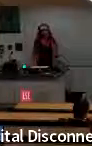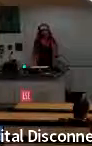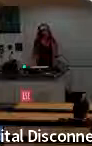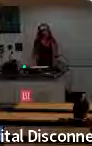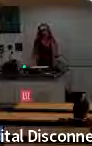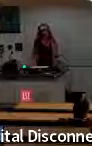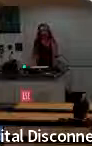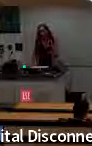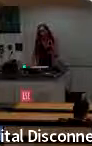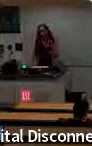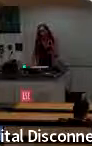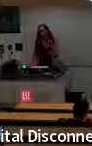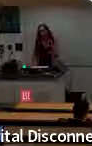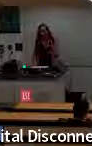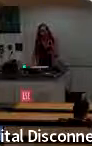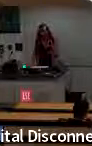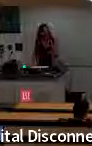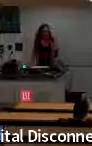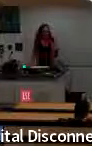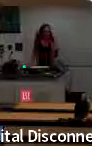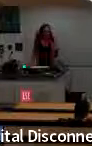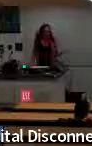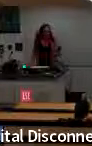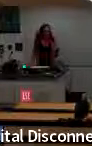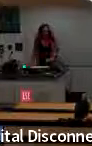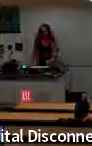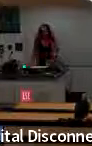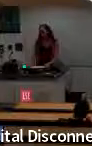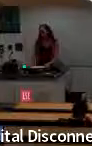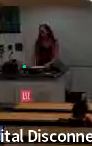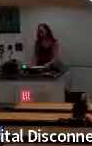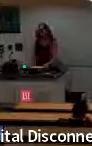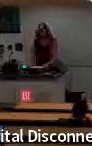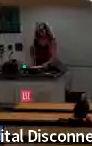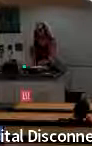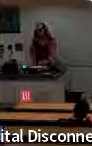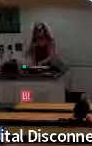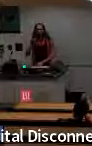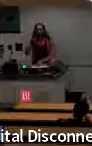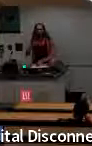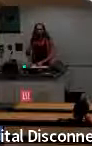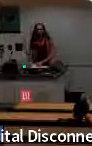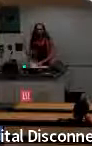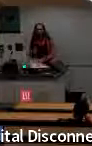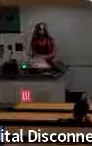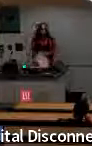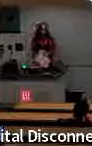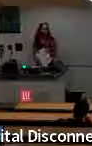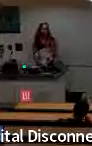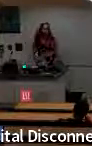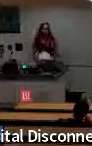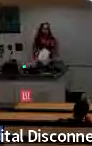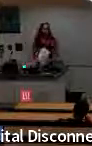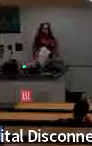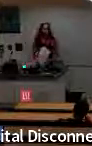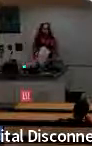at if somebody's in or out, right? If an individual is using technologies or not using technologies, but whether there is systematic differences